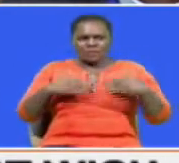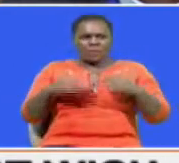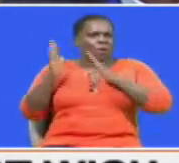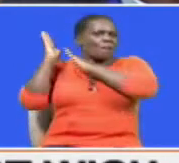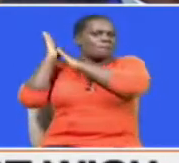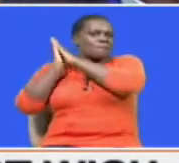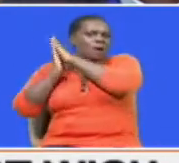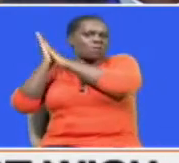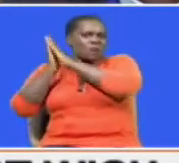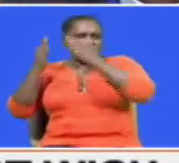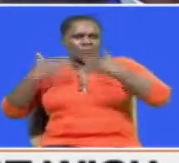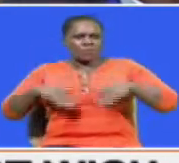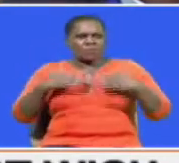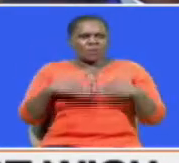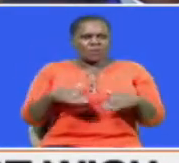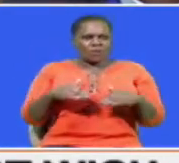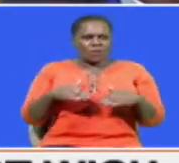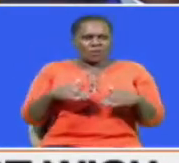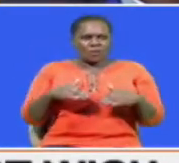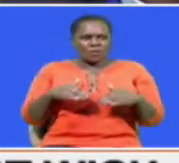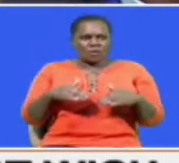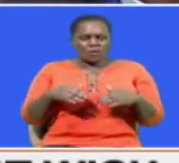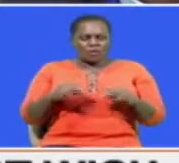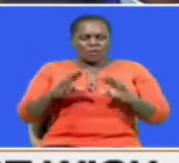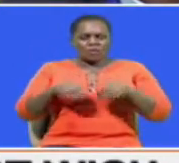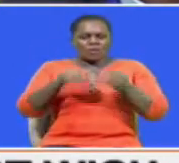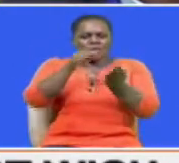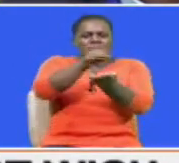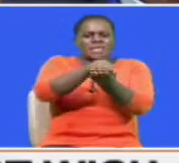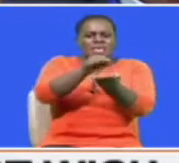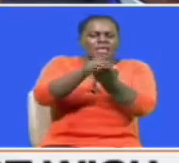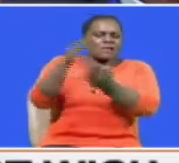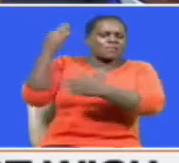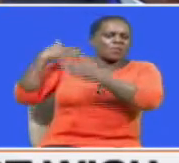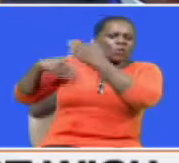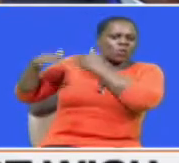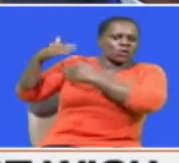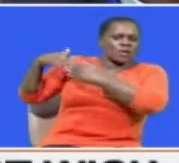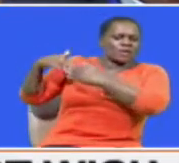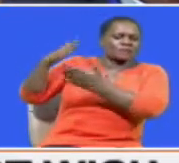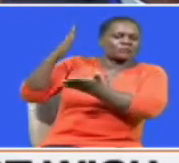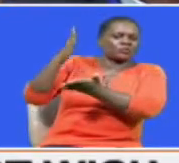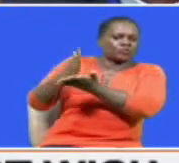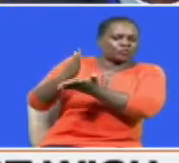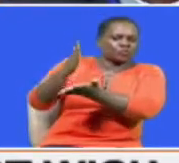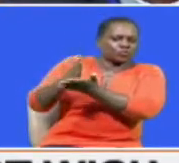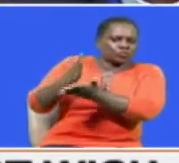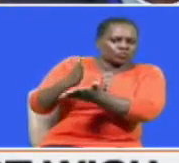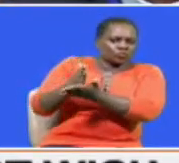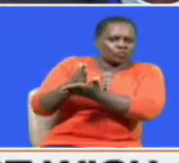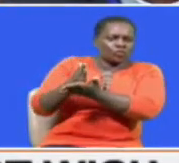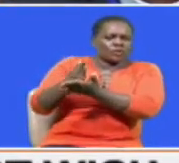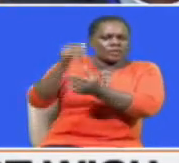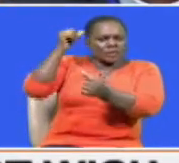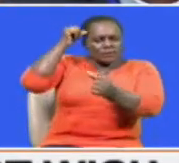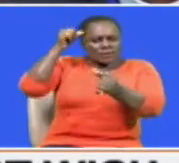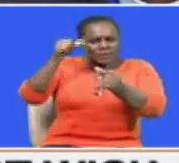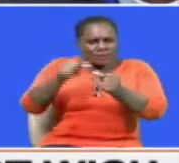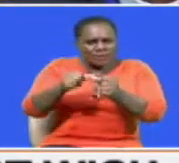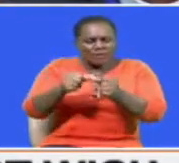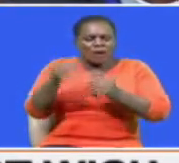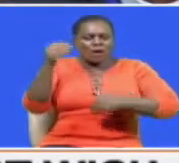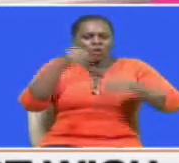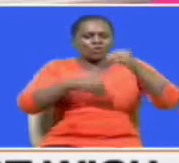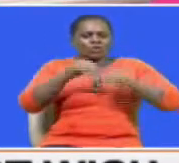Mau Mau ili tuweke historia sahihi na kweli na tuwakumbuke kwa